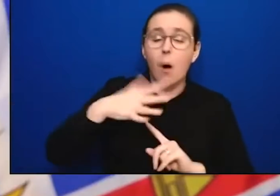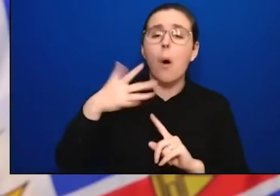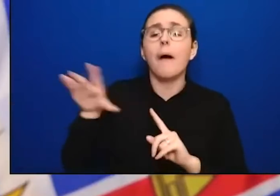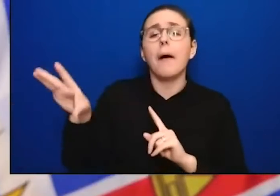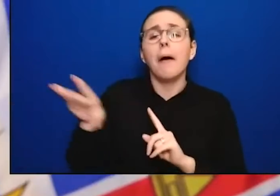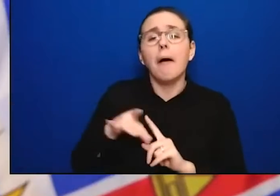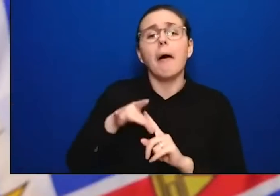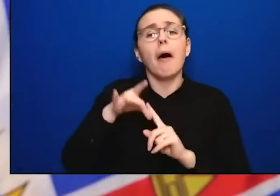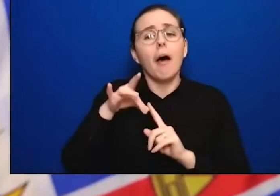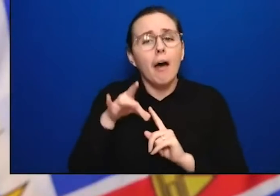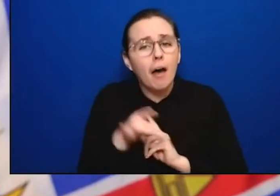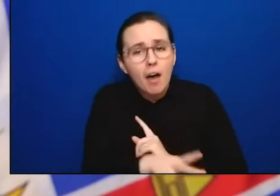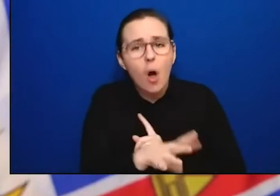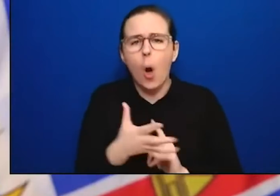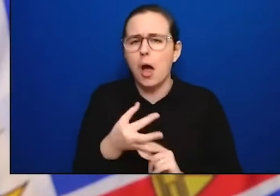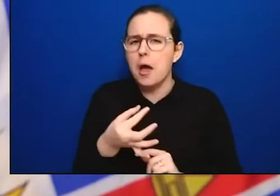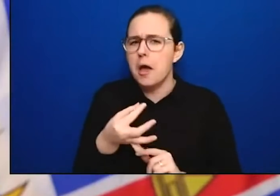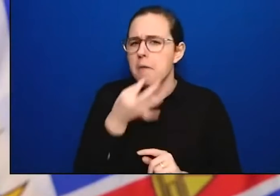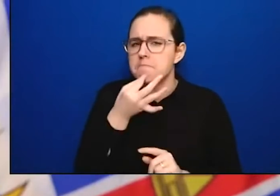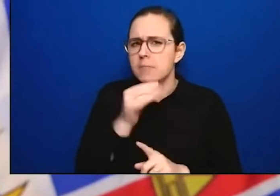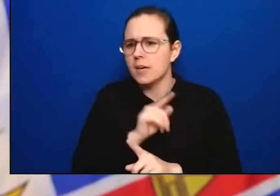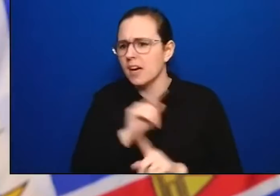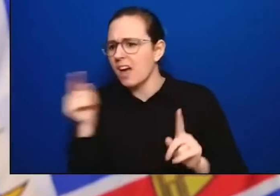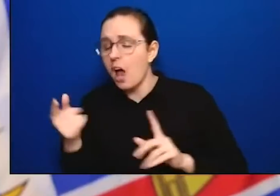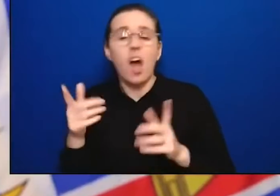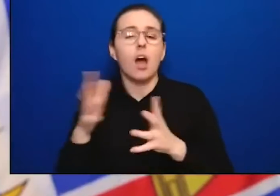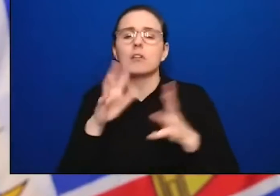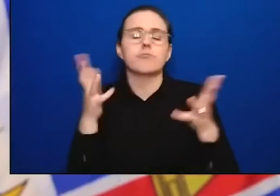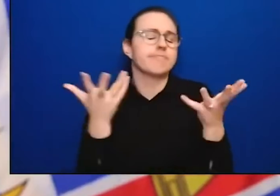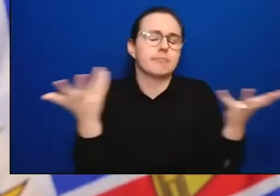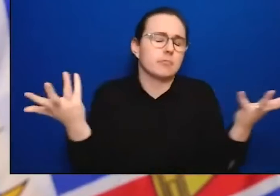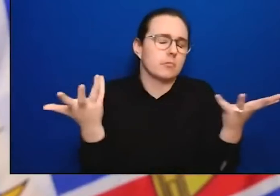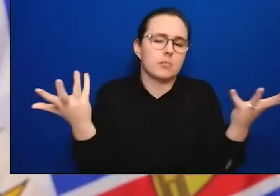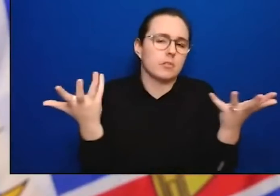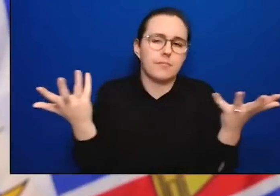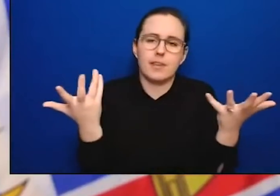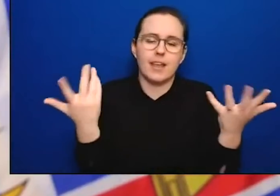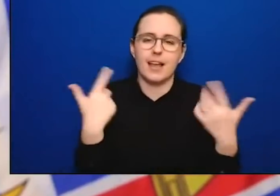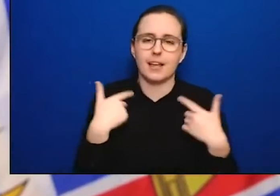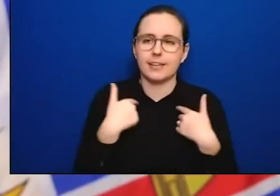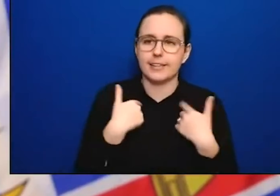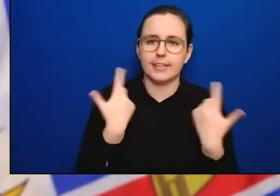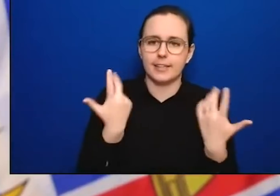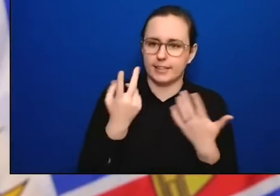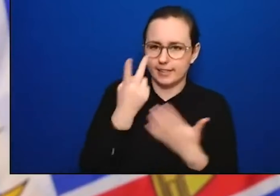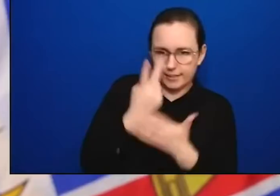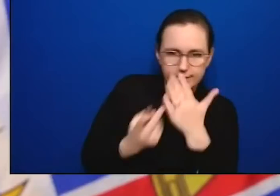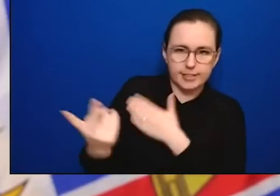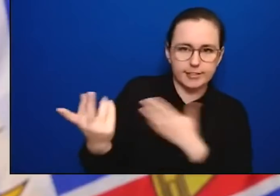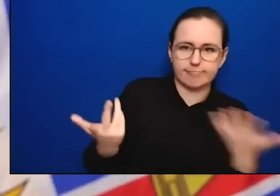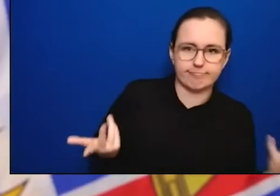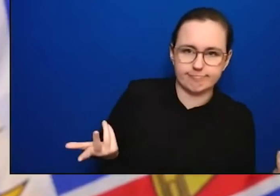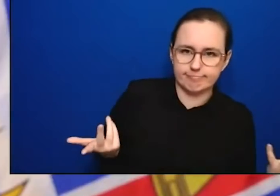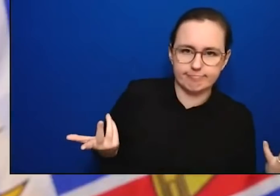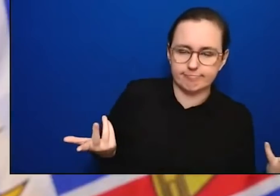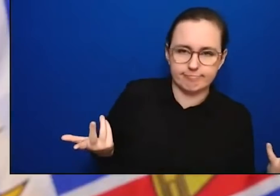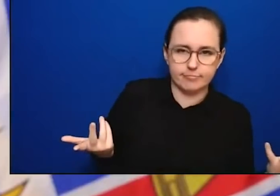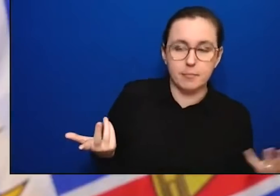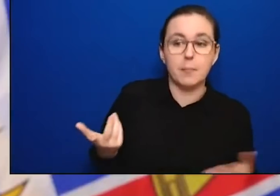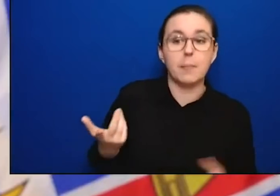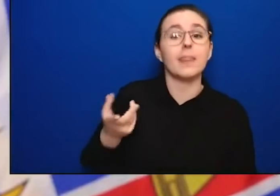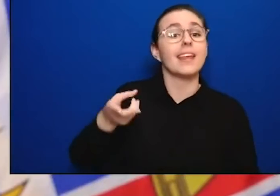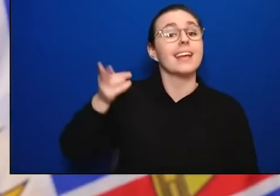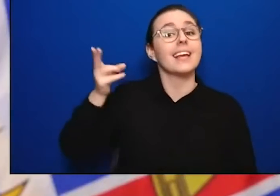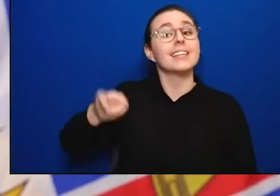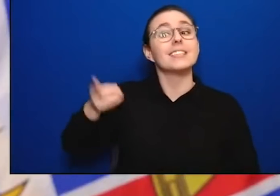more severe, whether it'll be more or less transmissible, able to evade the vaccine or previous infections. So